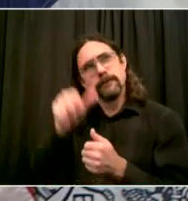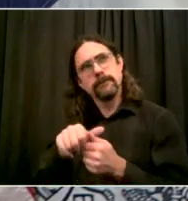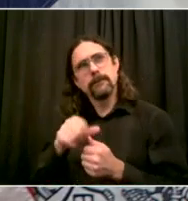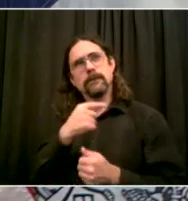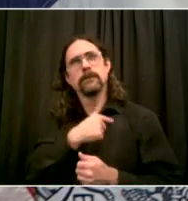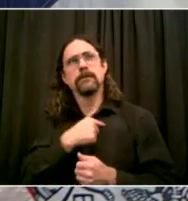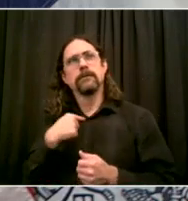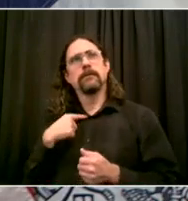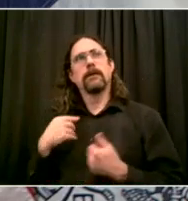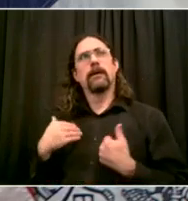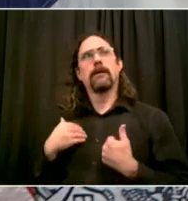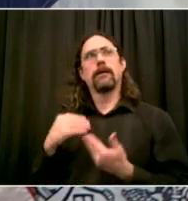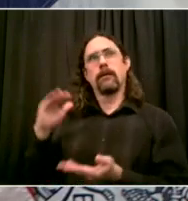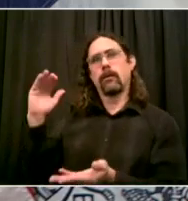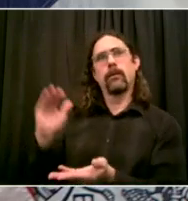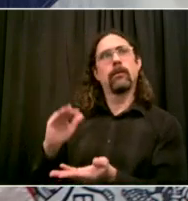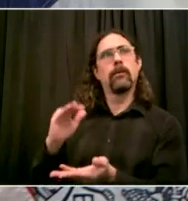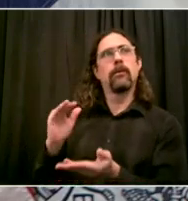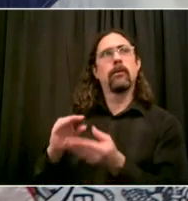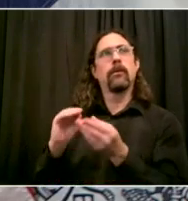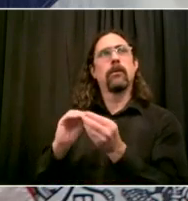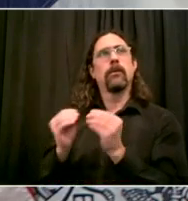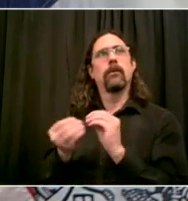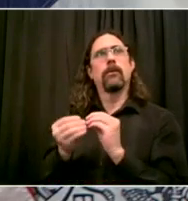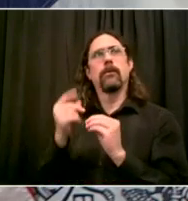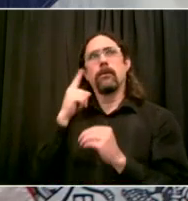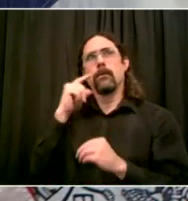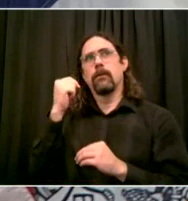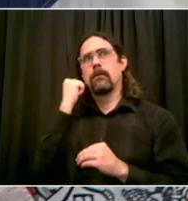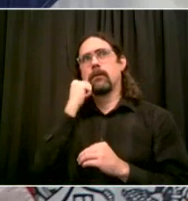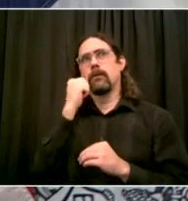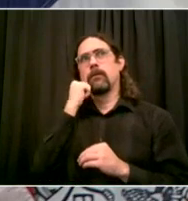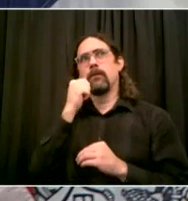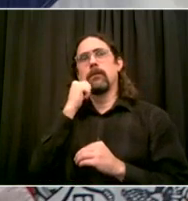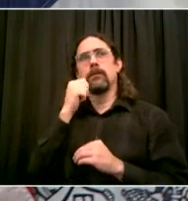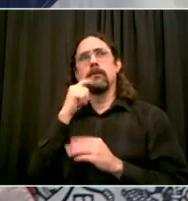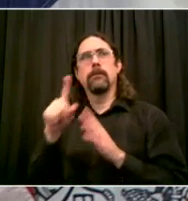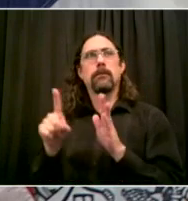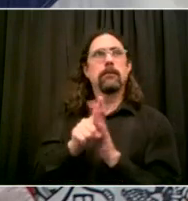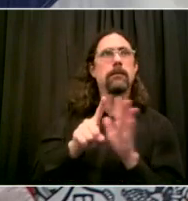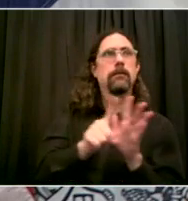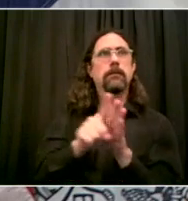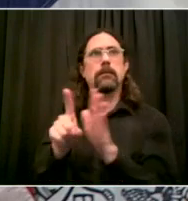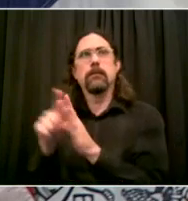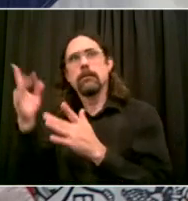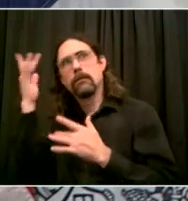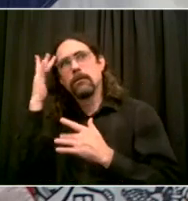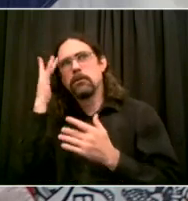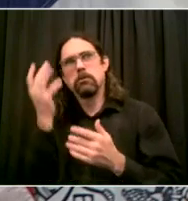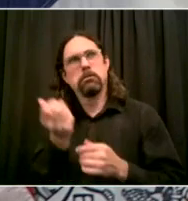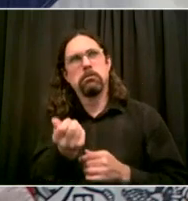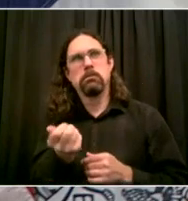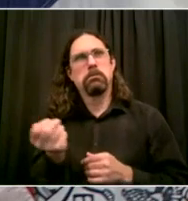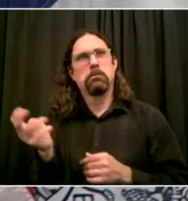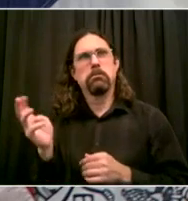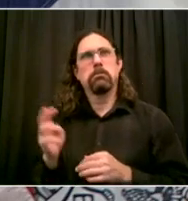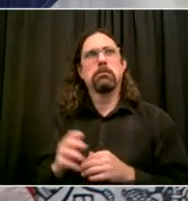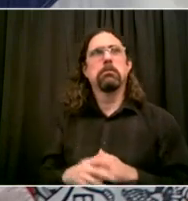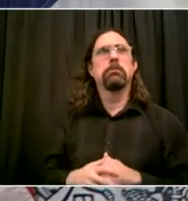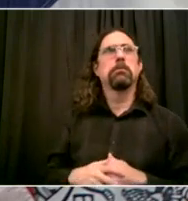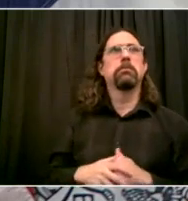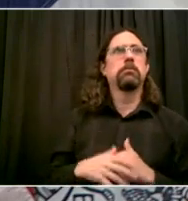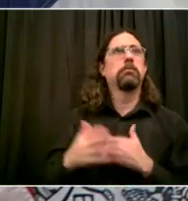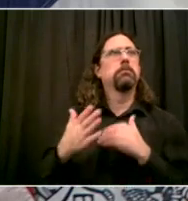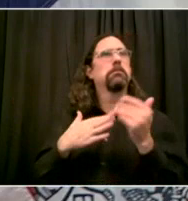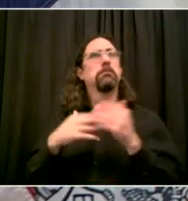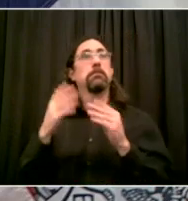months is sometimes that's just a family gathering even, 10 people get together, 15 people get together, and that can actually spread the